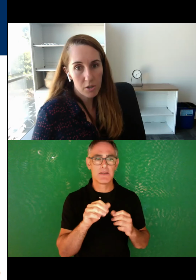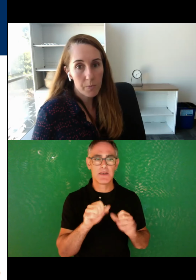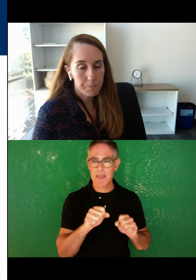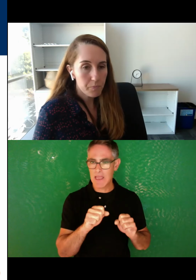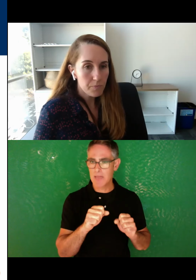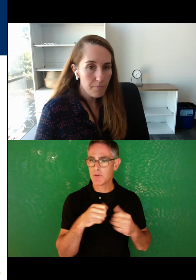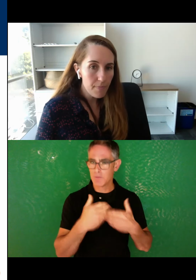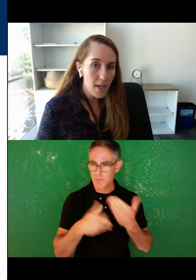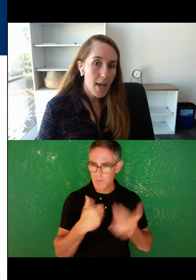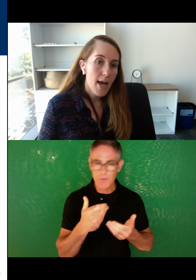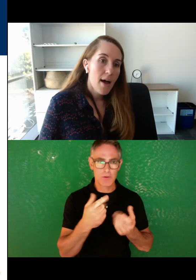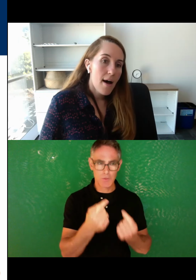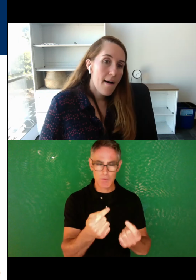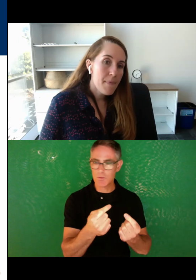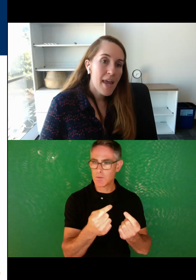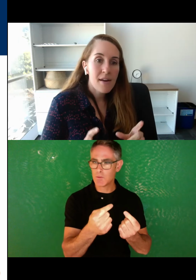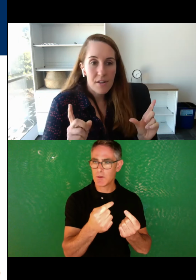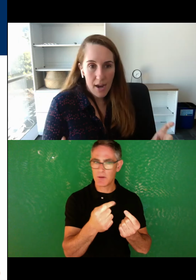want to.